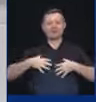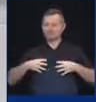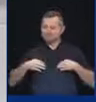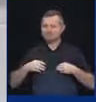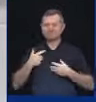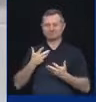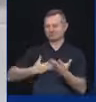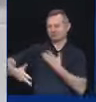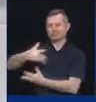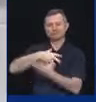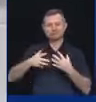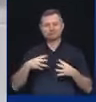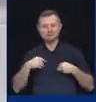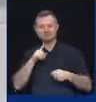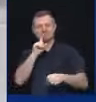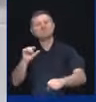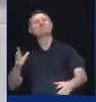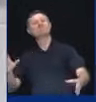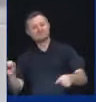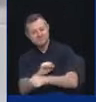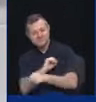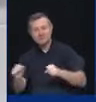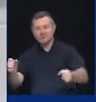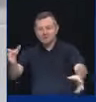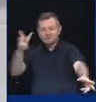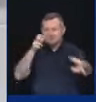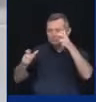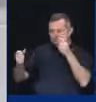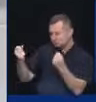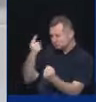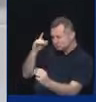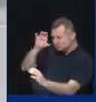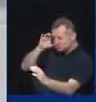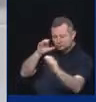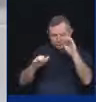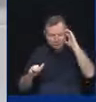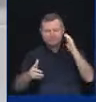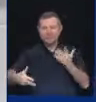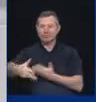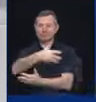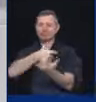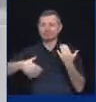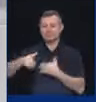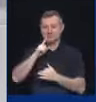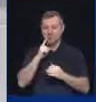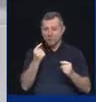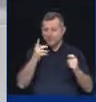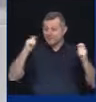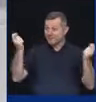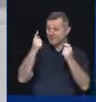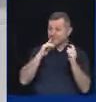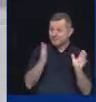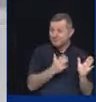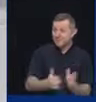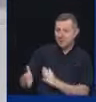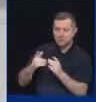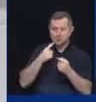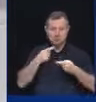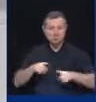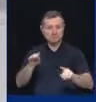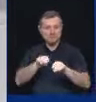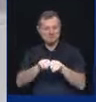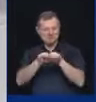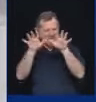to each other. We started planning this festival during the height of the pandemic. We didn't know if we